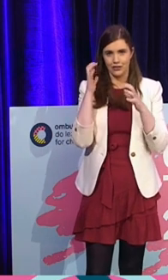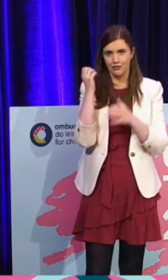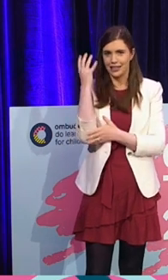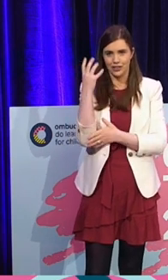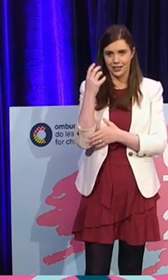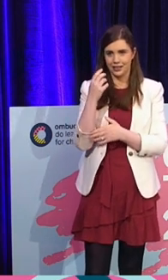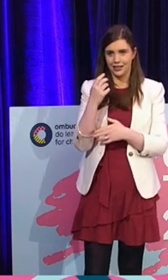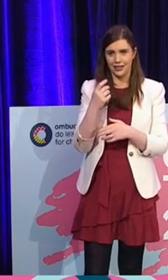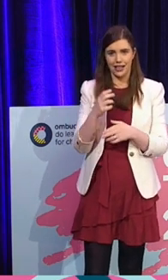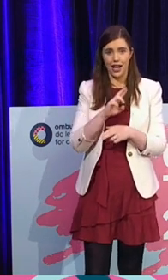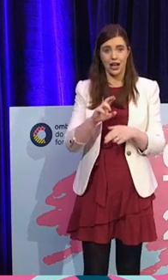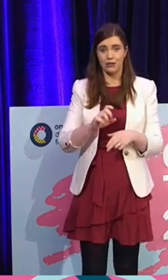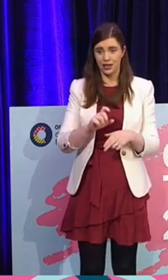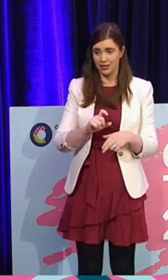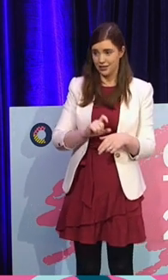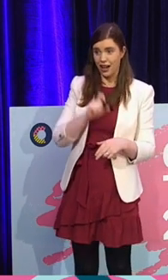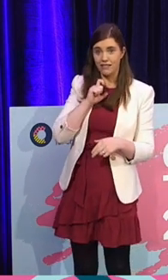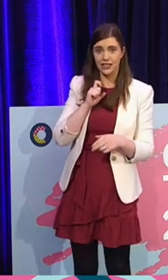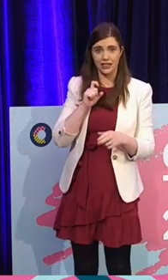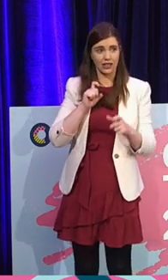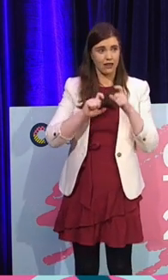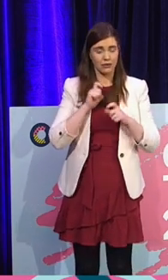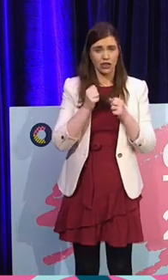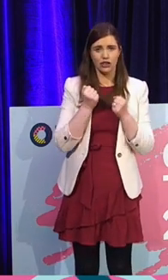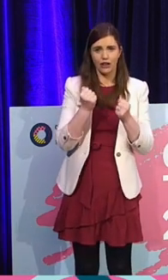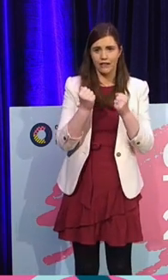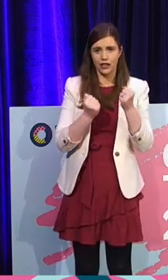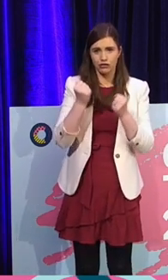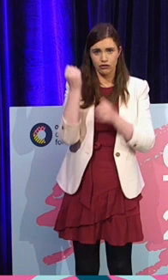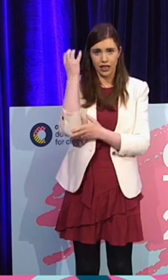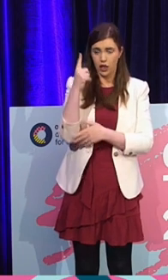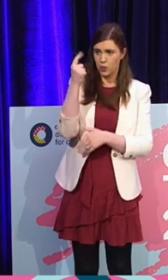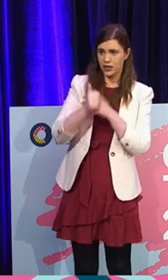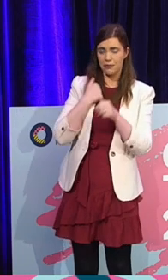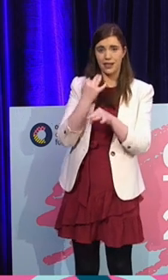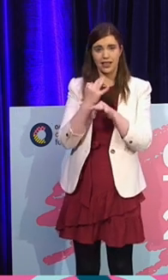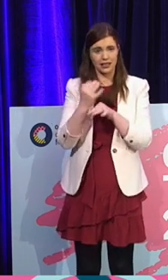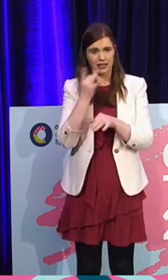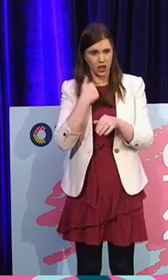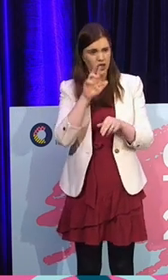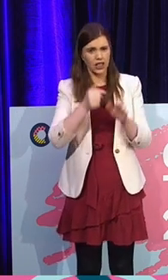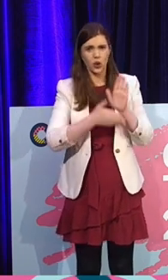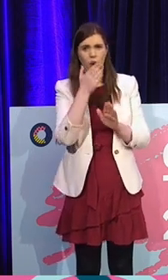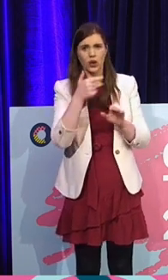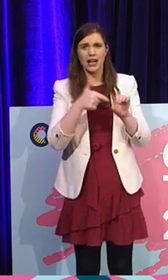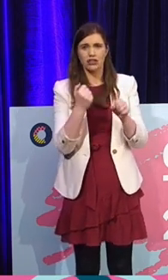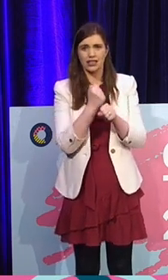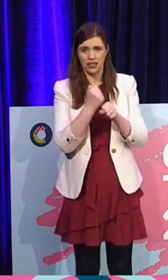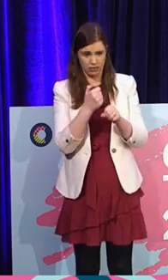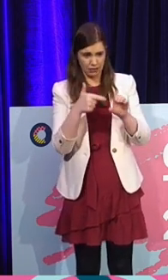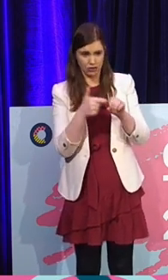I was now confident and comfortable driving the tractor. One day, my father asked me to go to the petrol station to get diesel, which